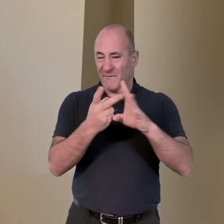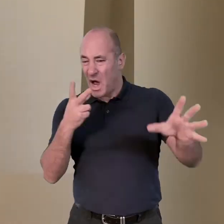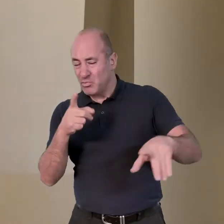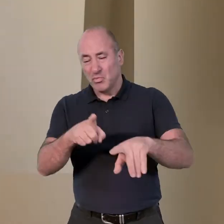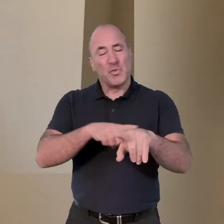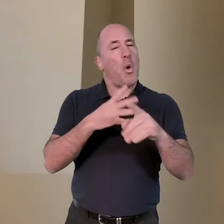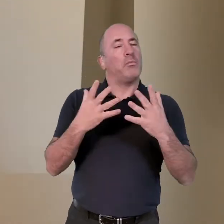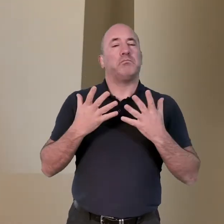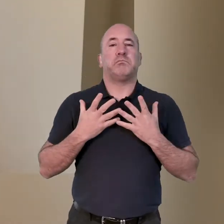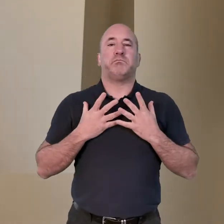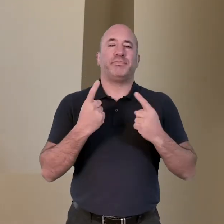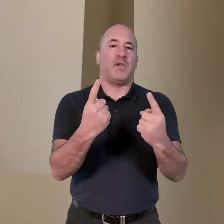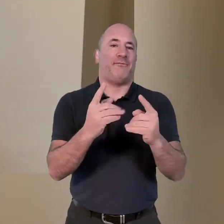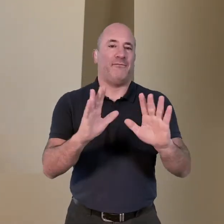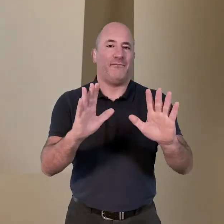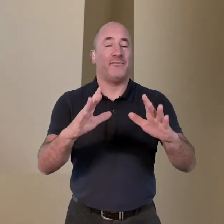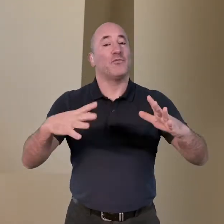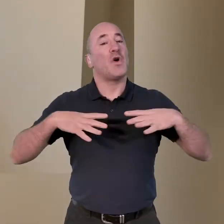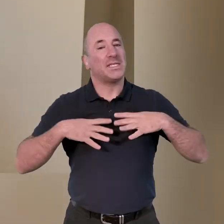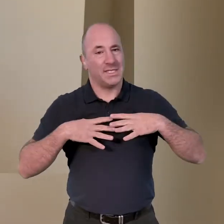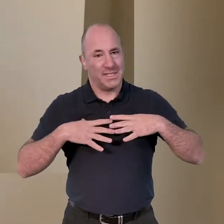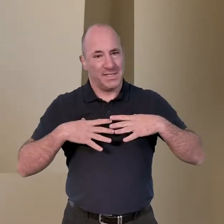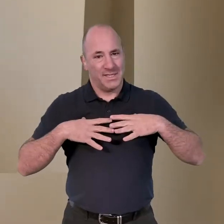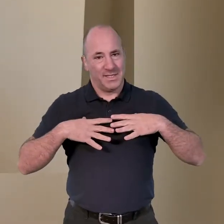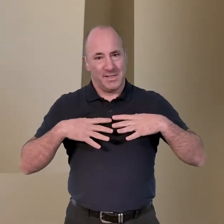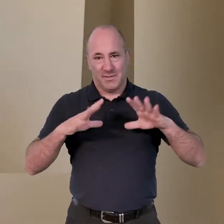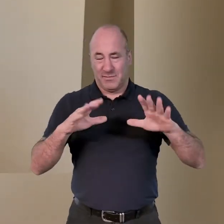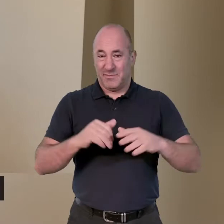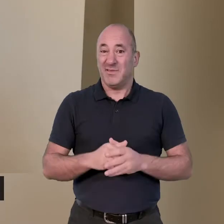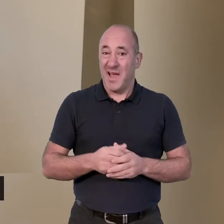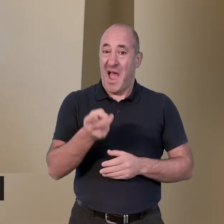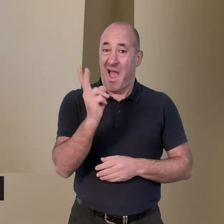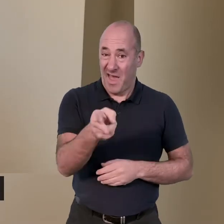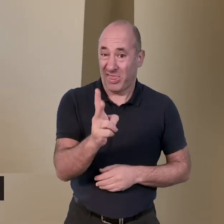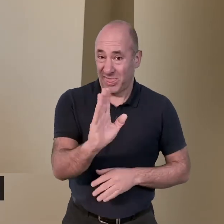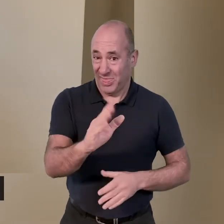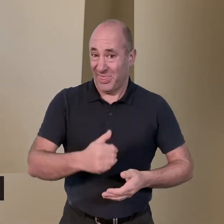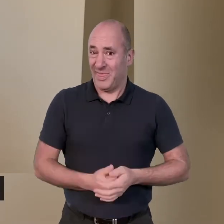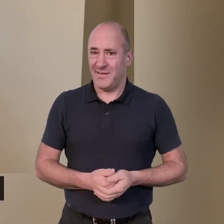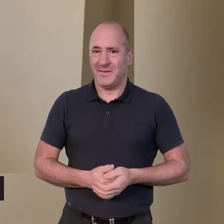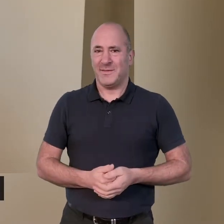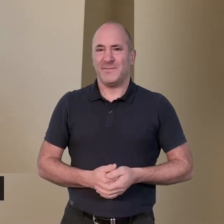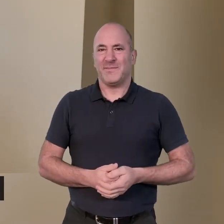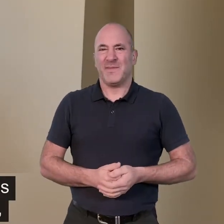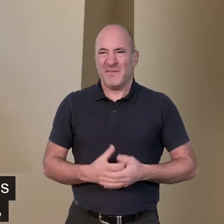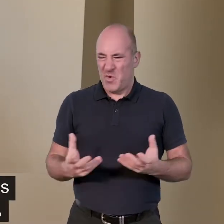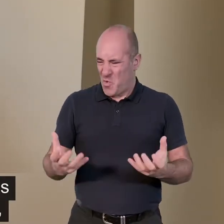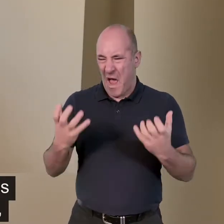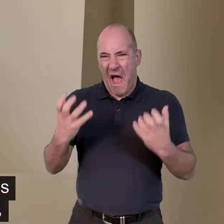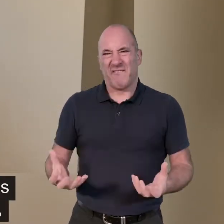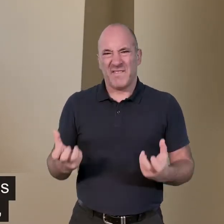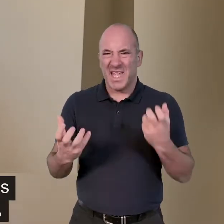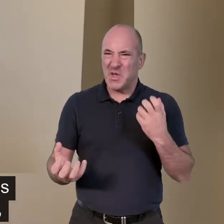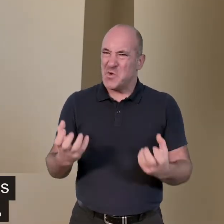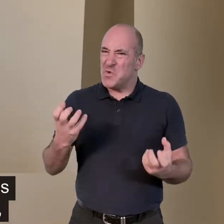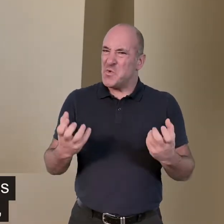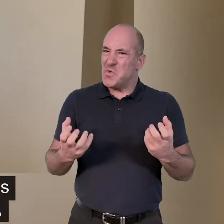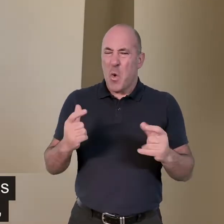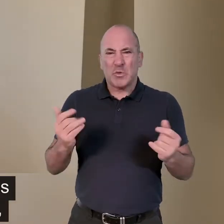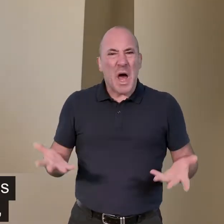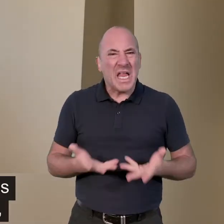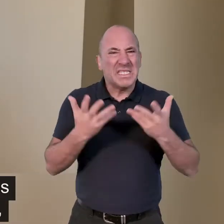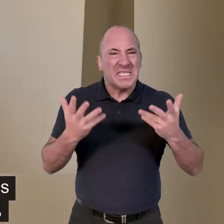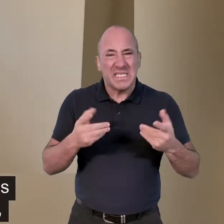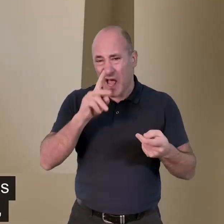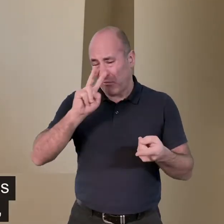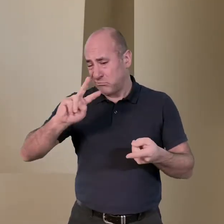Excellent. As fast, as slow as you like. Rest. Woo. And we'll do that all over again. So if you feel like the weight was too heavy that